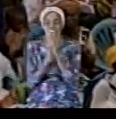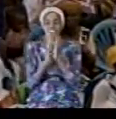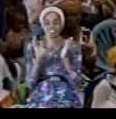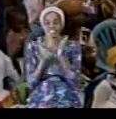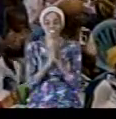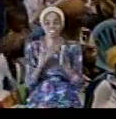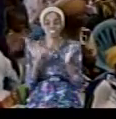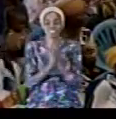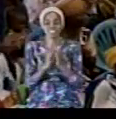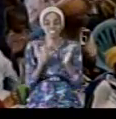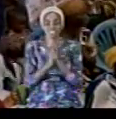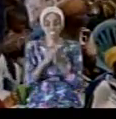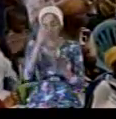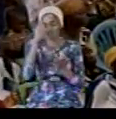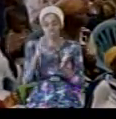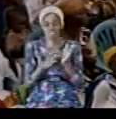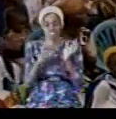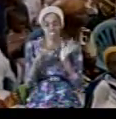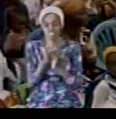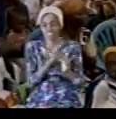for Jesus Christ.